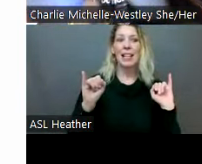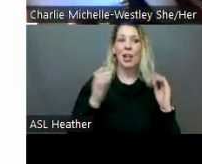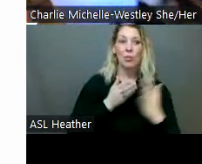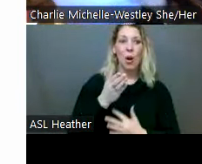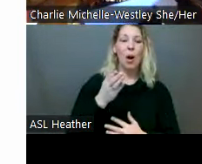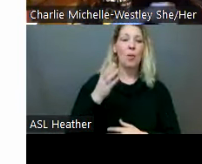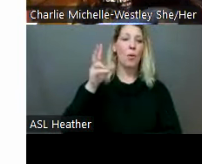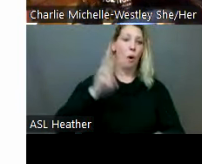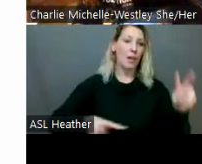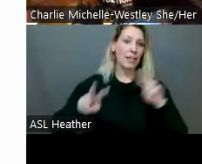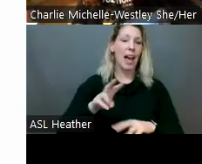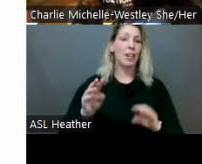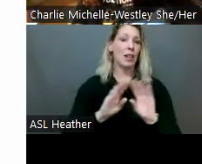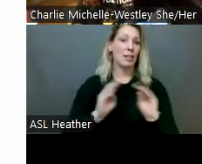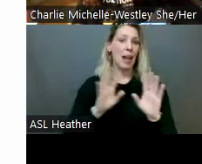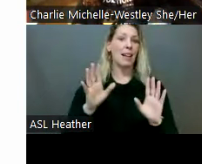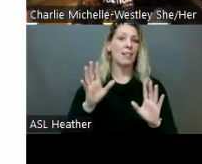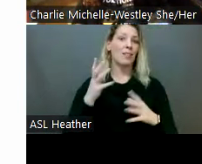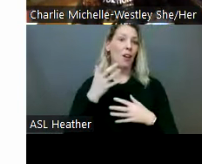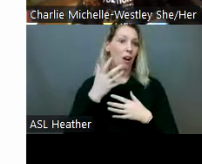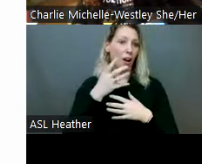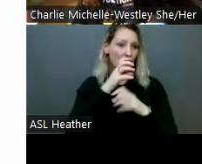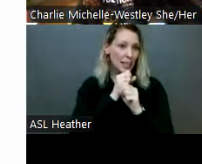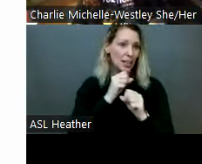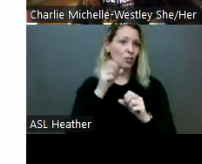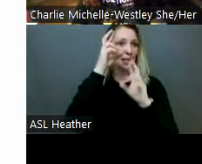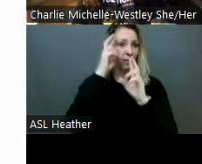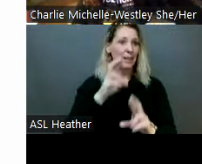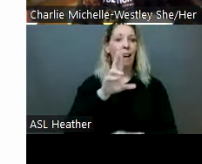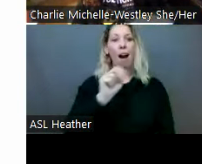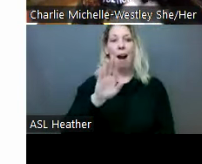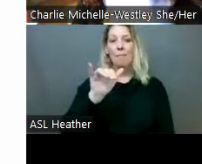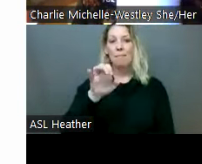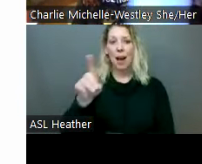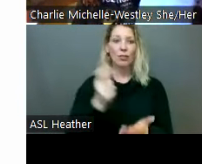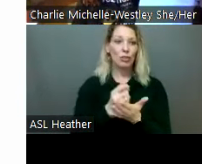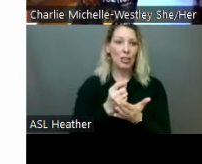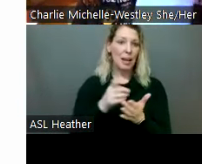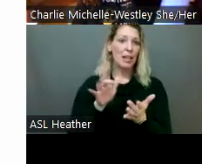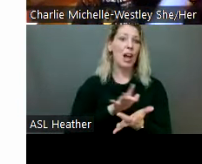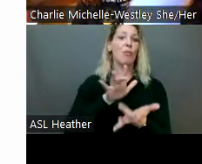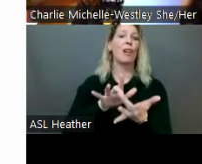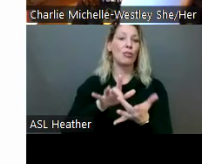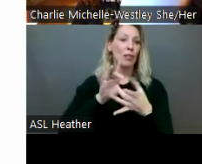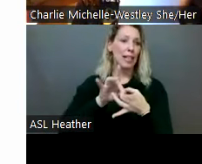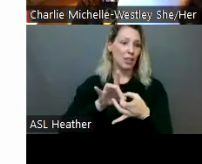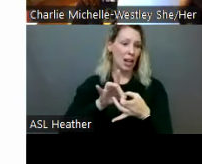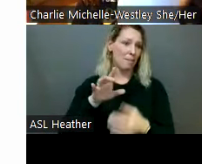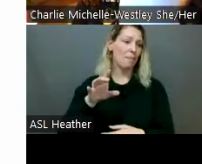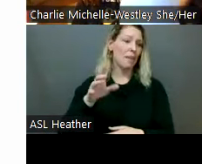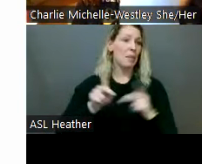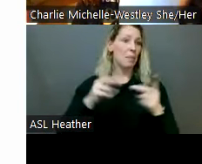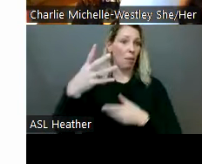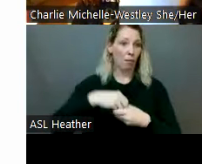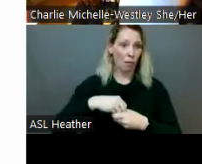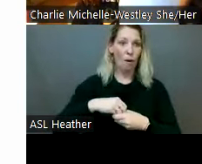professional excellence, and primary obligation to the community. and you can all look at the details of that. There's a footnote